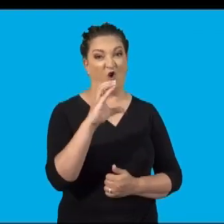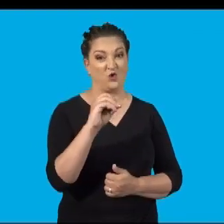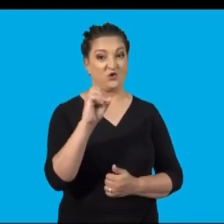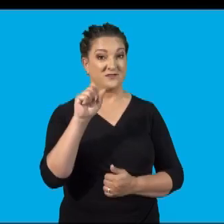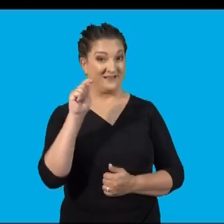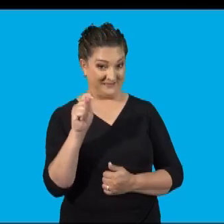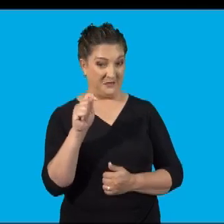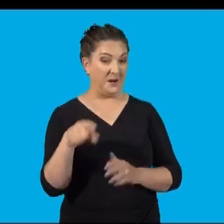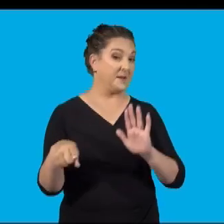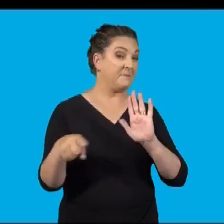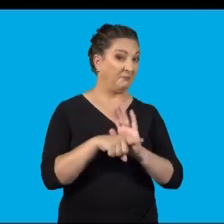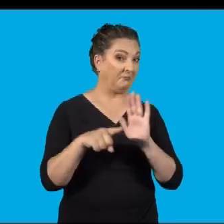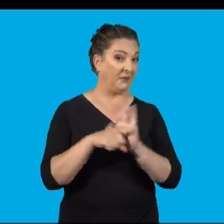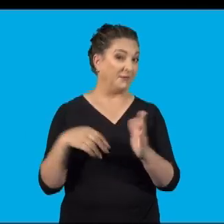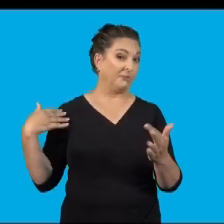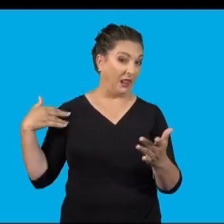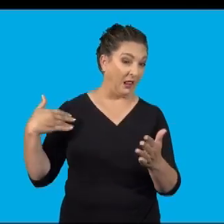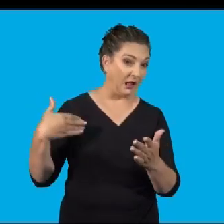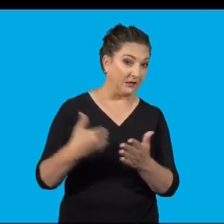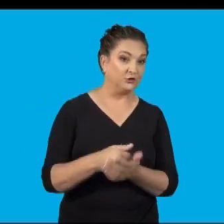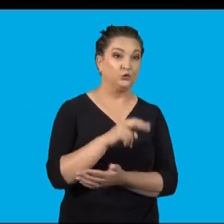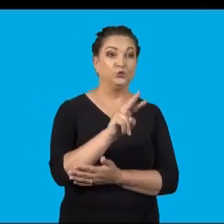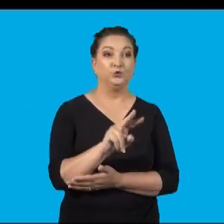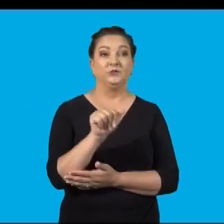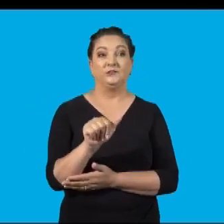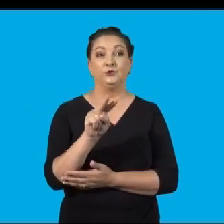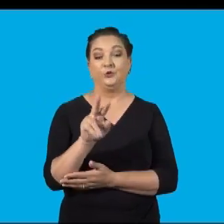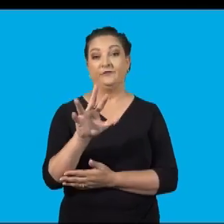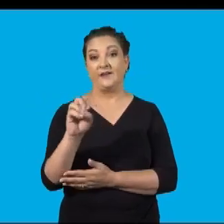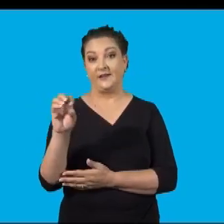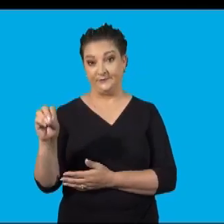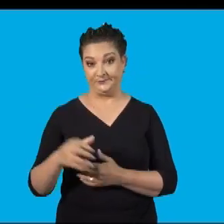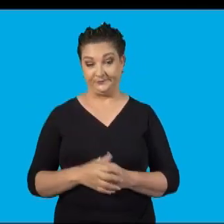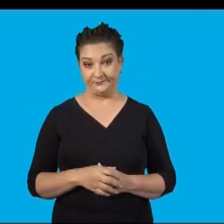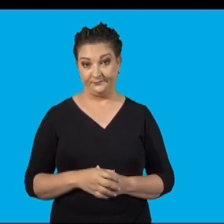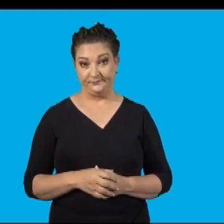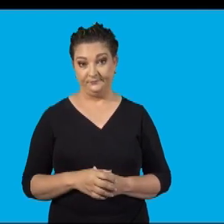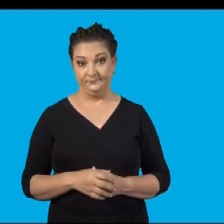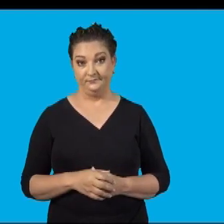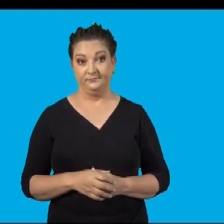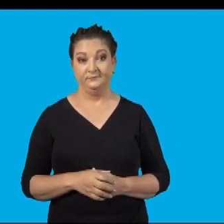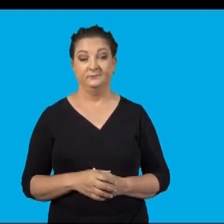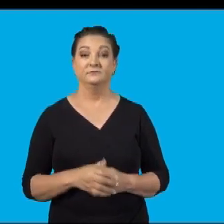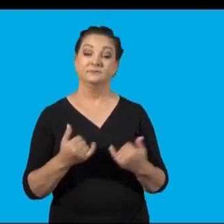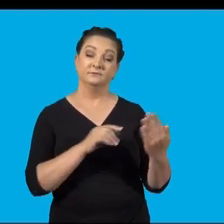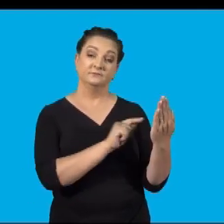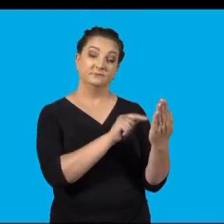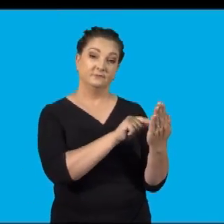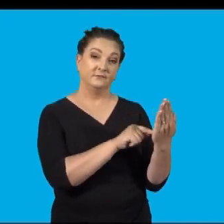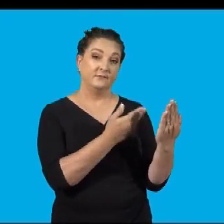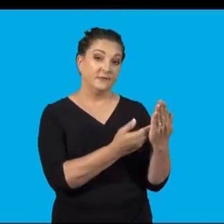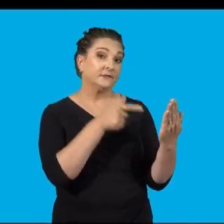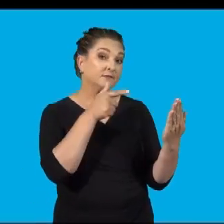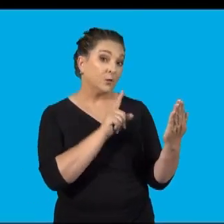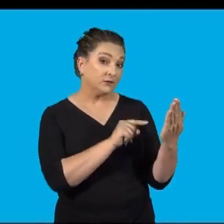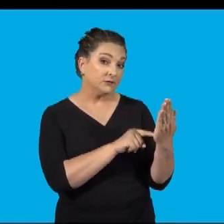which is the cost, minus the accumulated, which is 262,500. All right? So we're